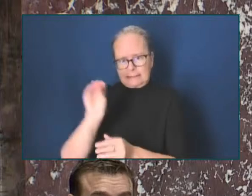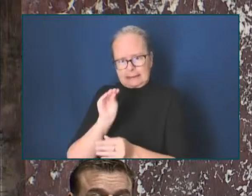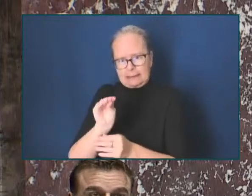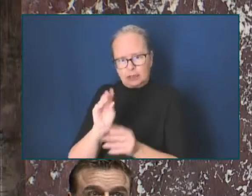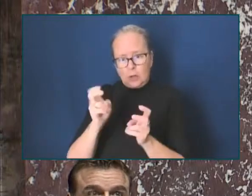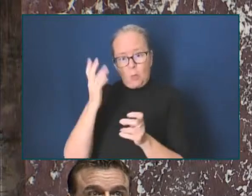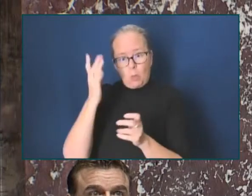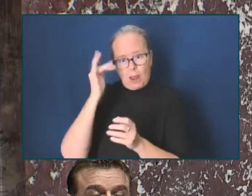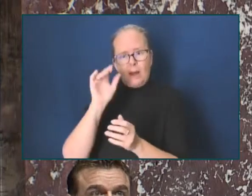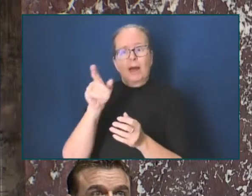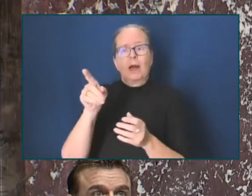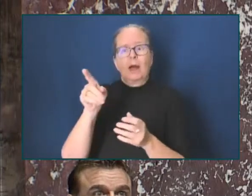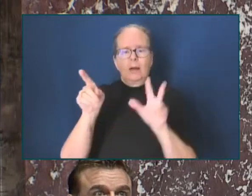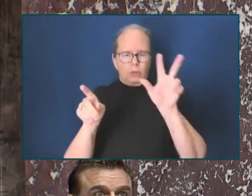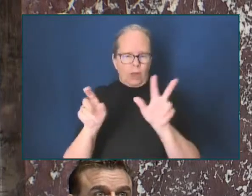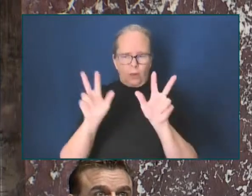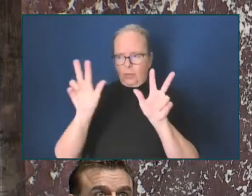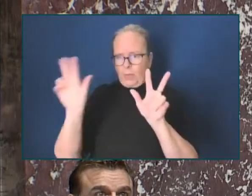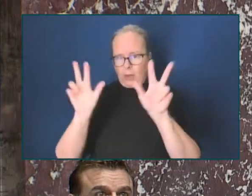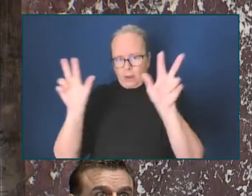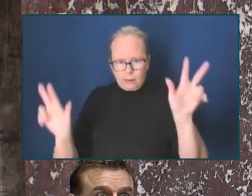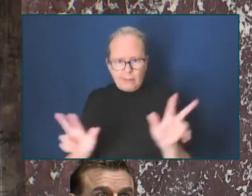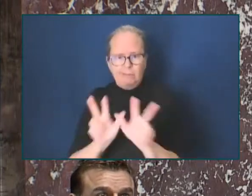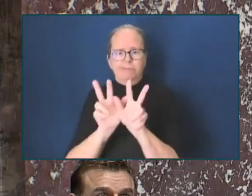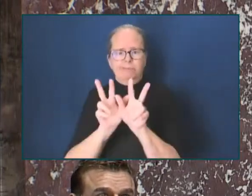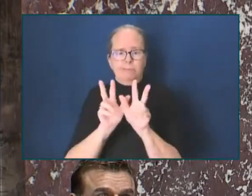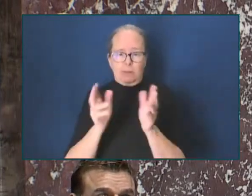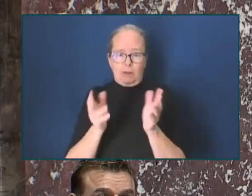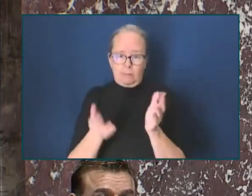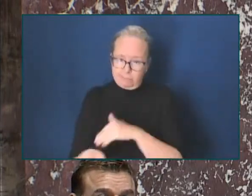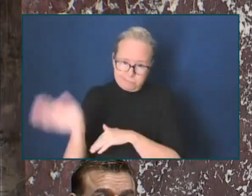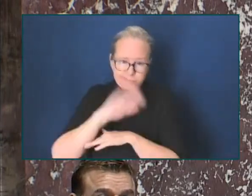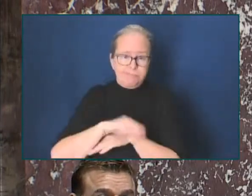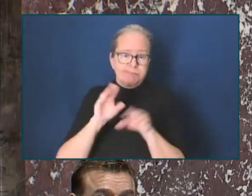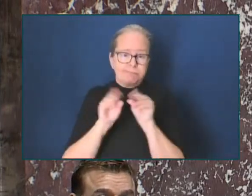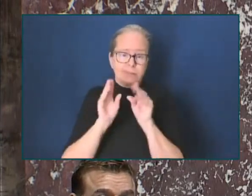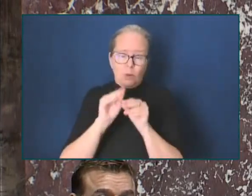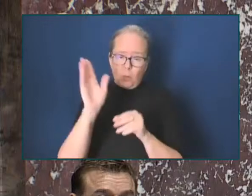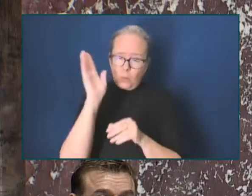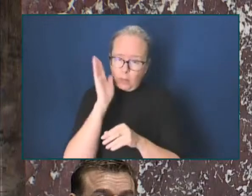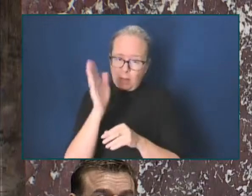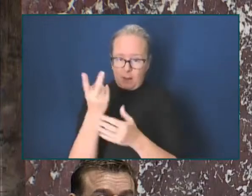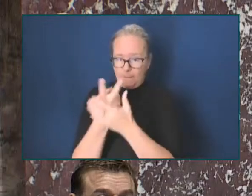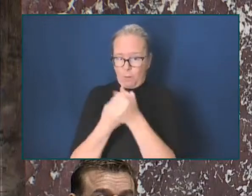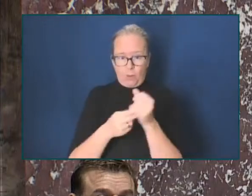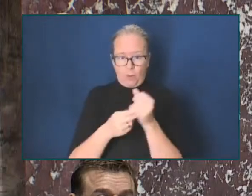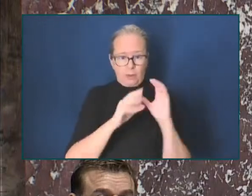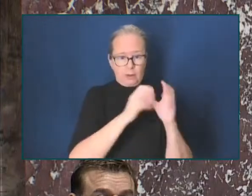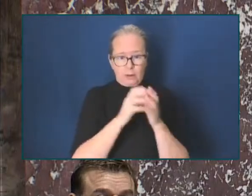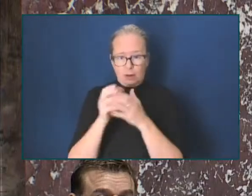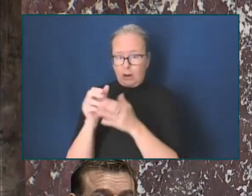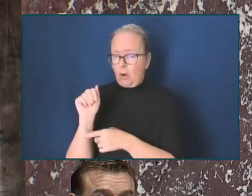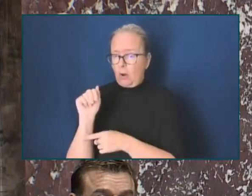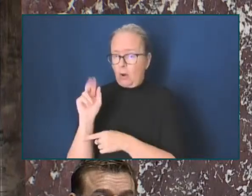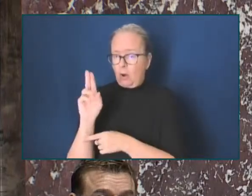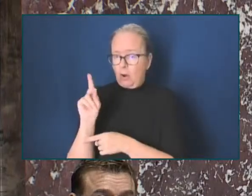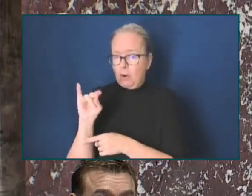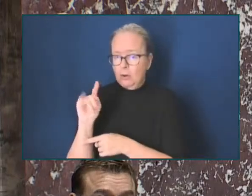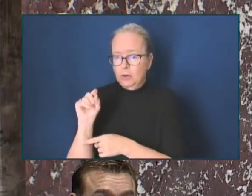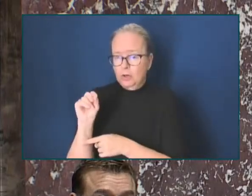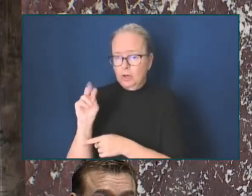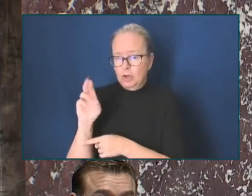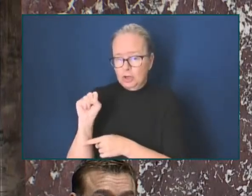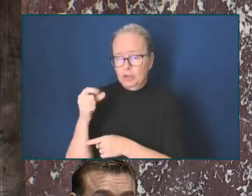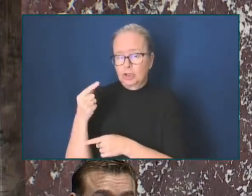Because both the Auditor General and the Comptroller General provide feedback, valuable feedback on the scrutiny of what's going on